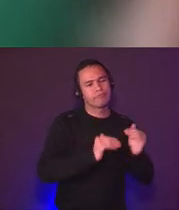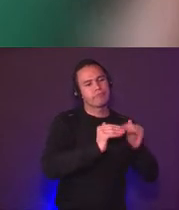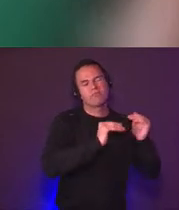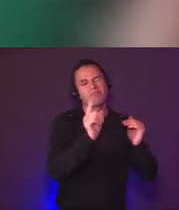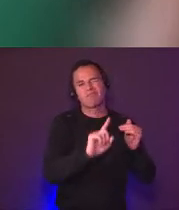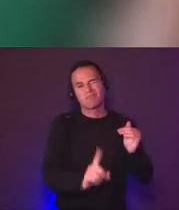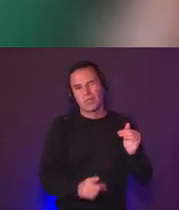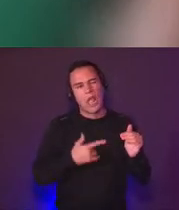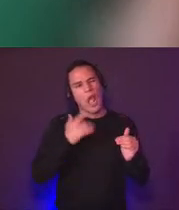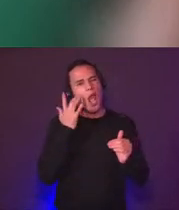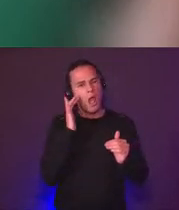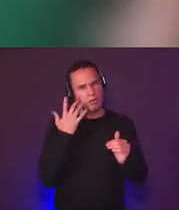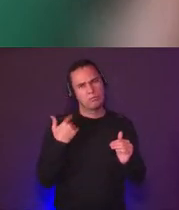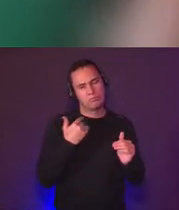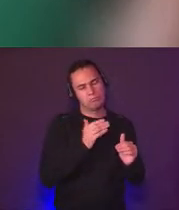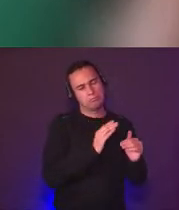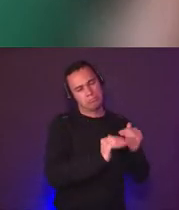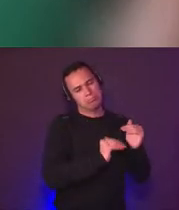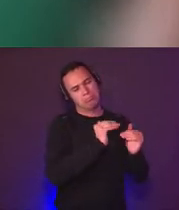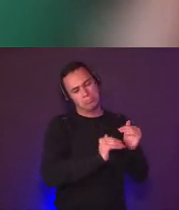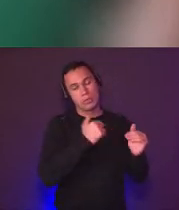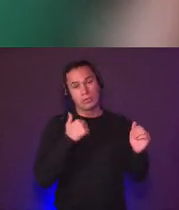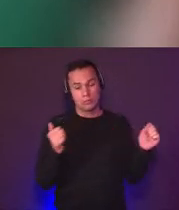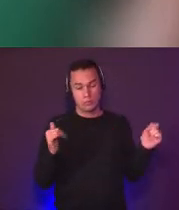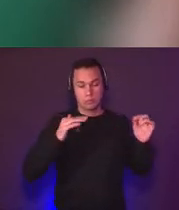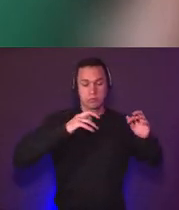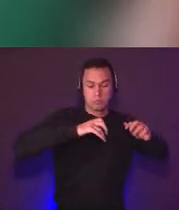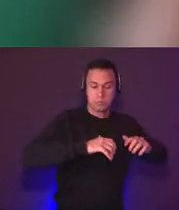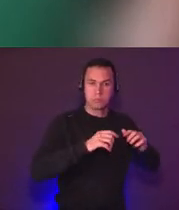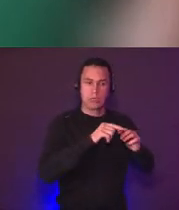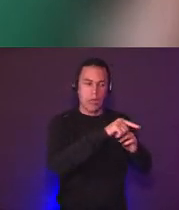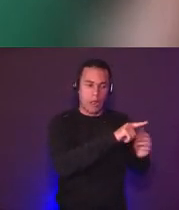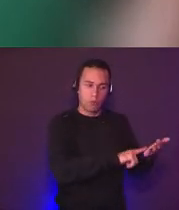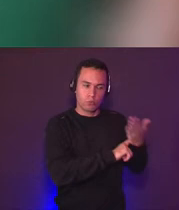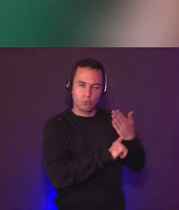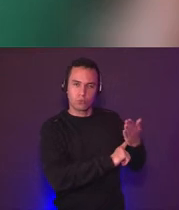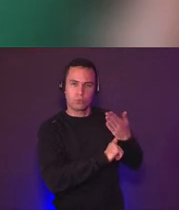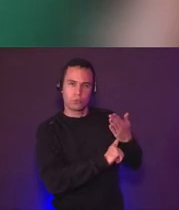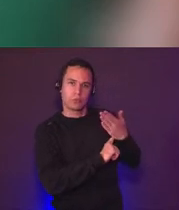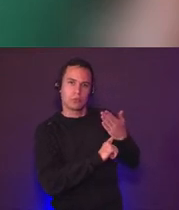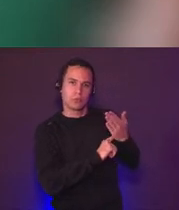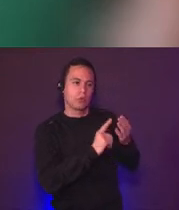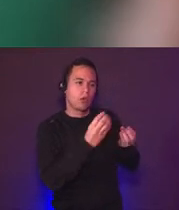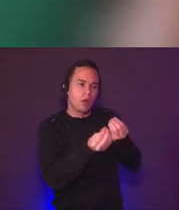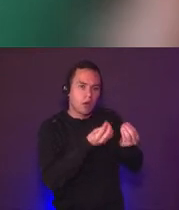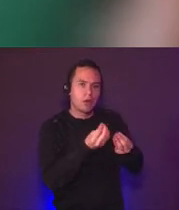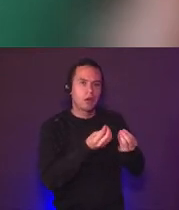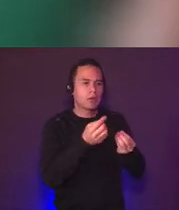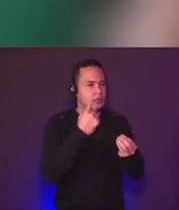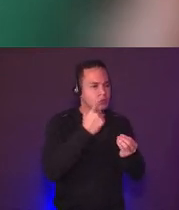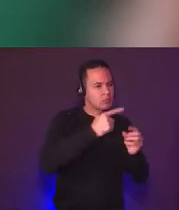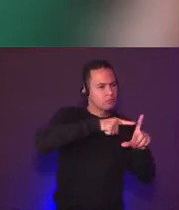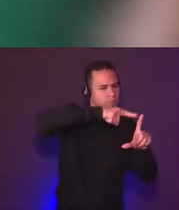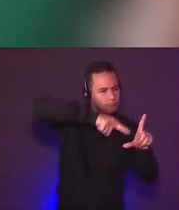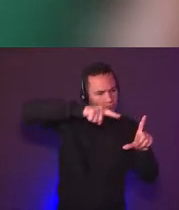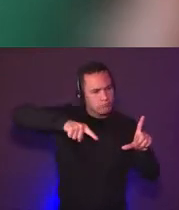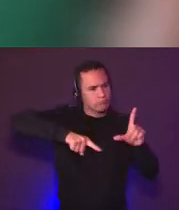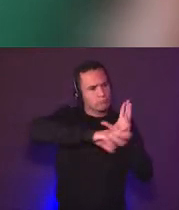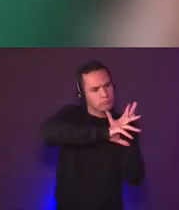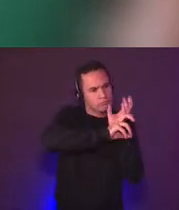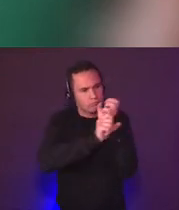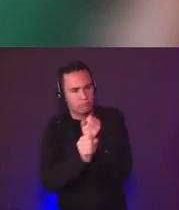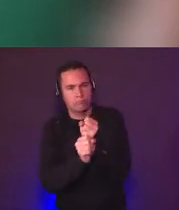saw how much we wanted to learn other techniques, how to deal with statistics and things like that. So I think after a while, he forgave